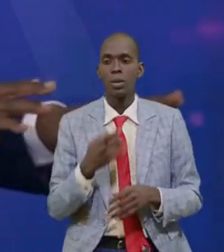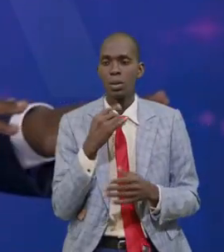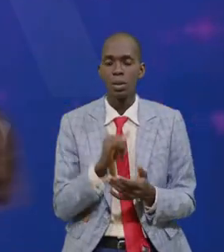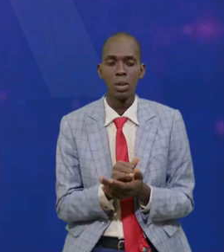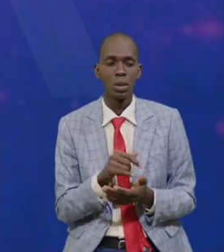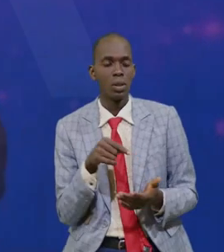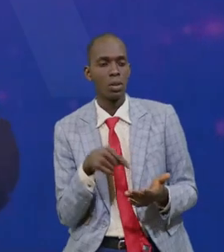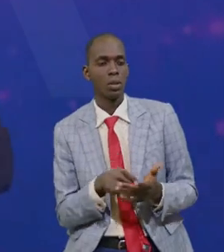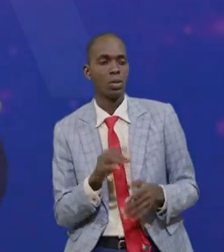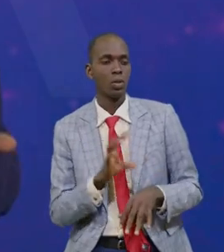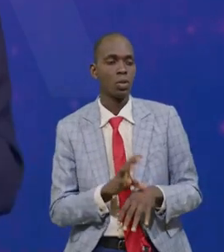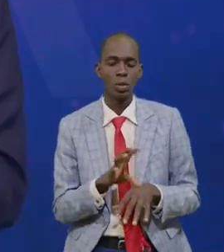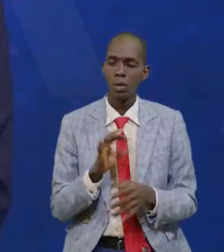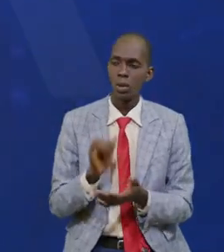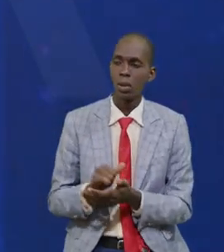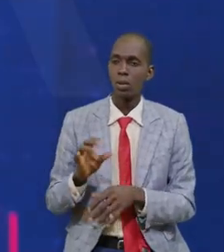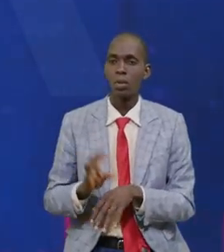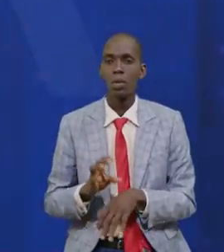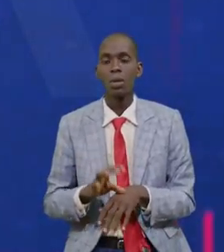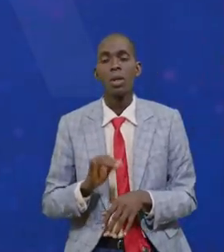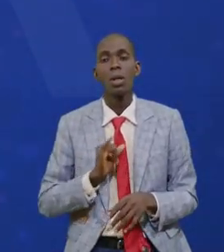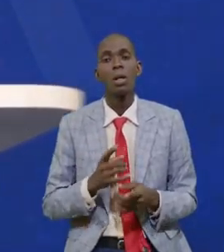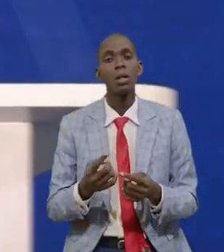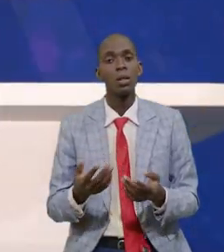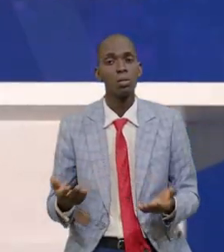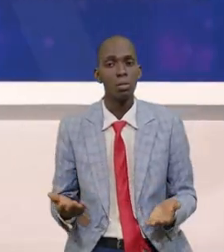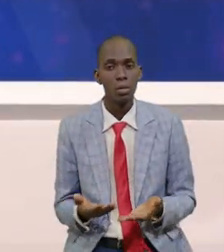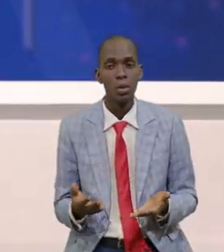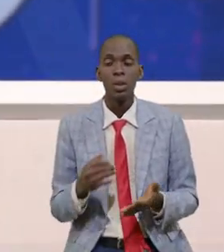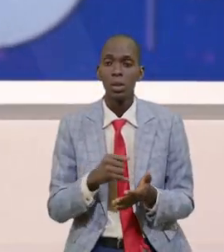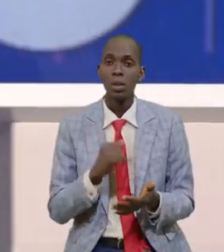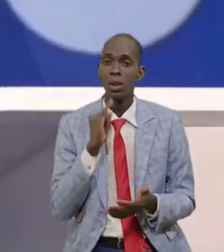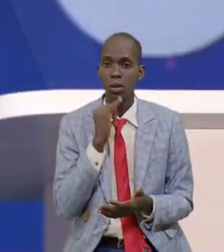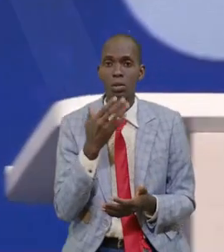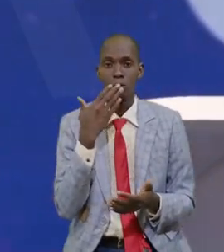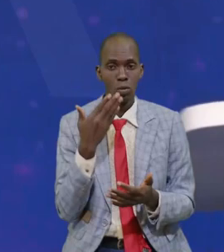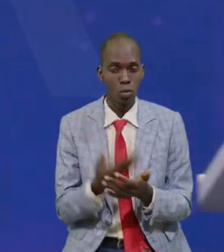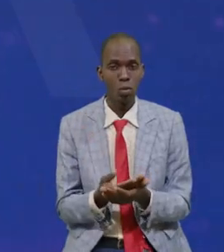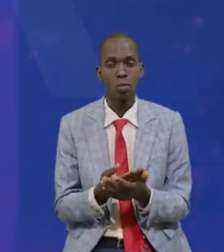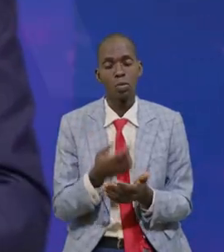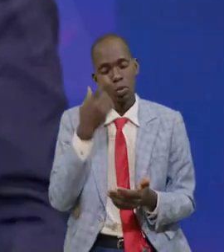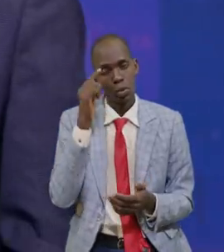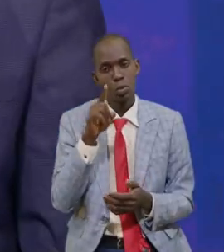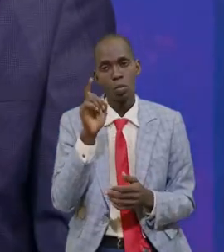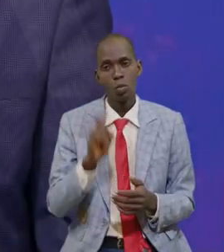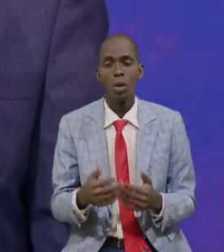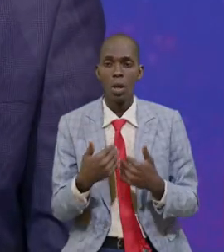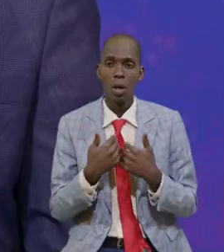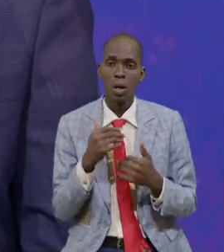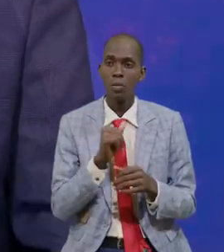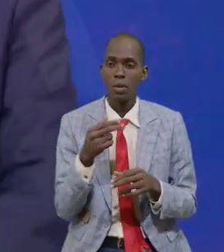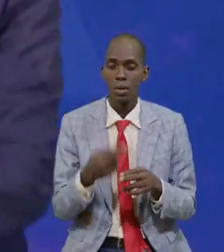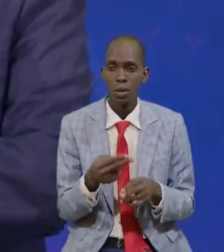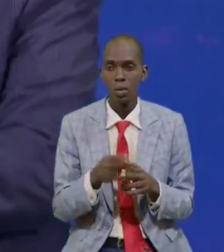that denomination. I come here. Well, it's good, you know, somebody must have a name. Somebody must have an address